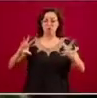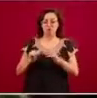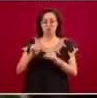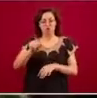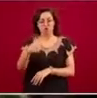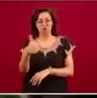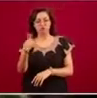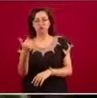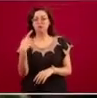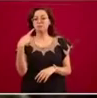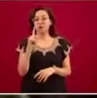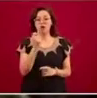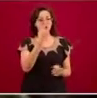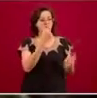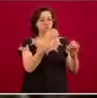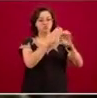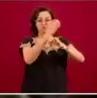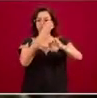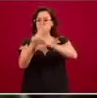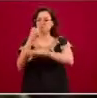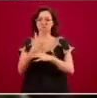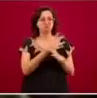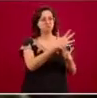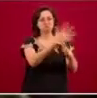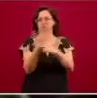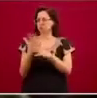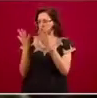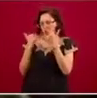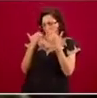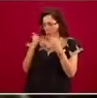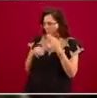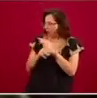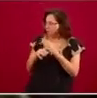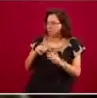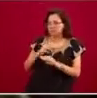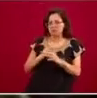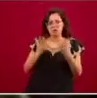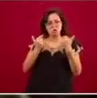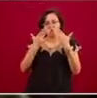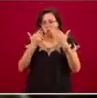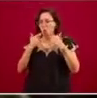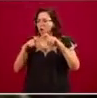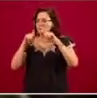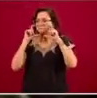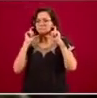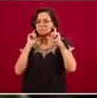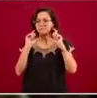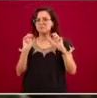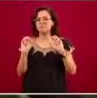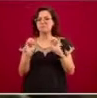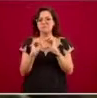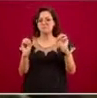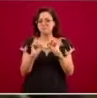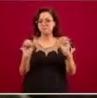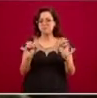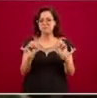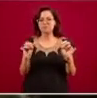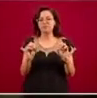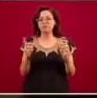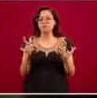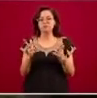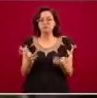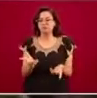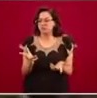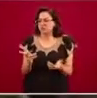the 32 states, but there are states that are still saying that they have they haven't received the supplies, that they don't have